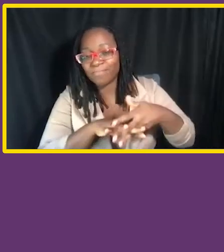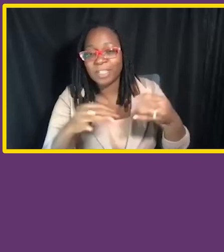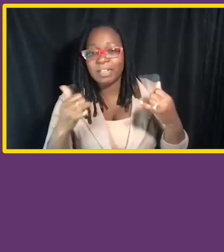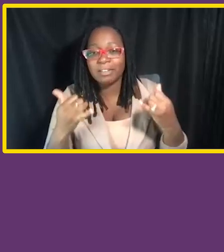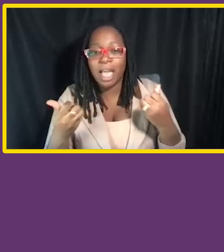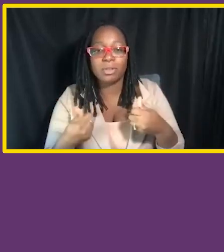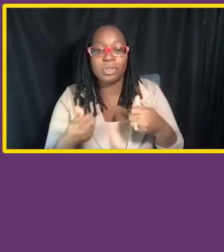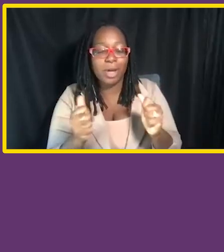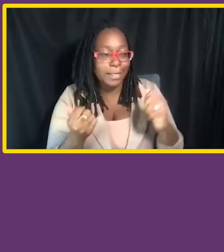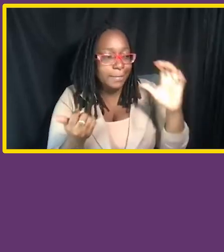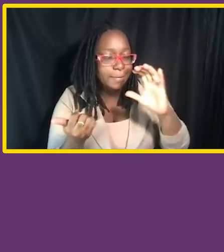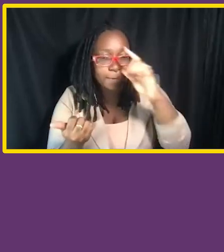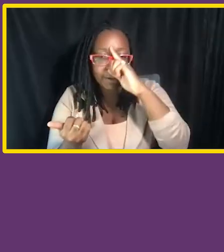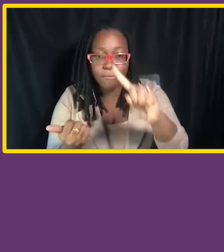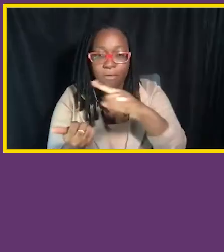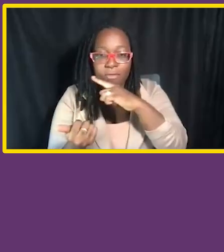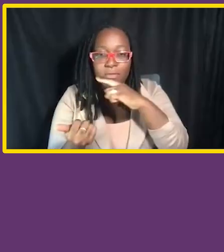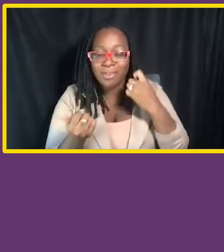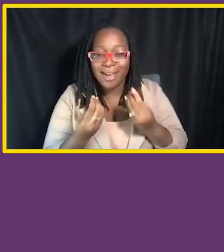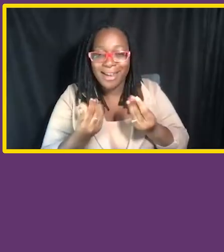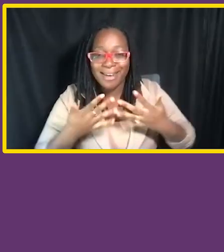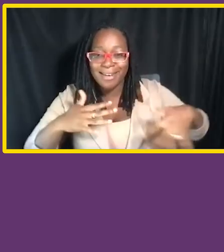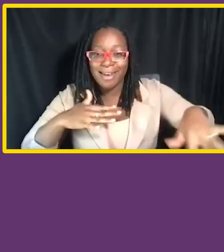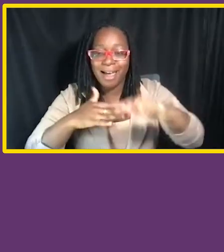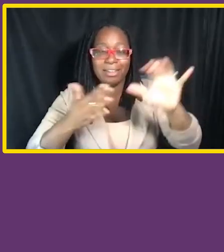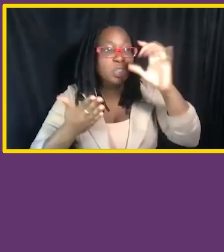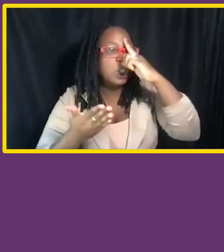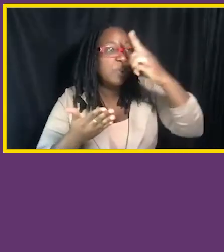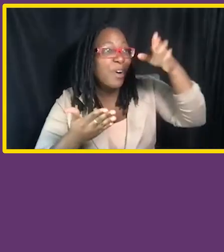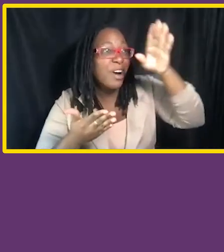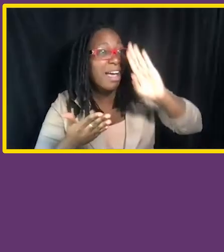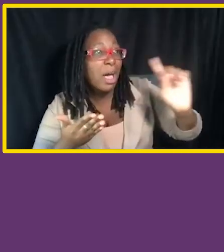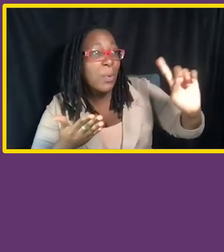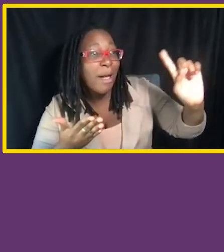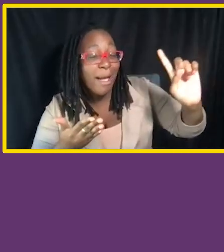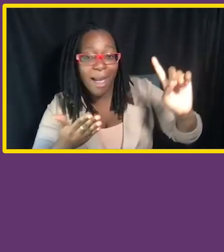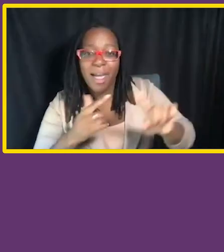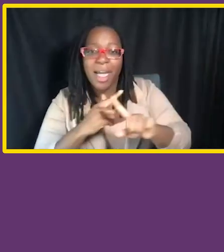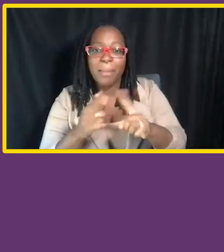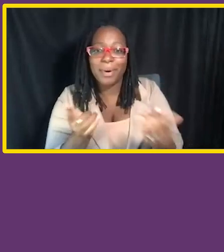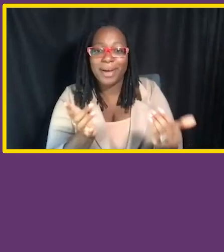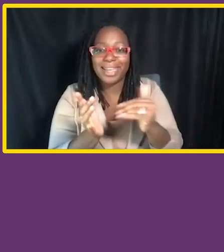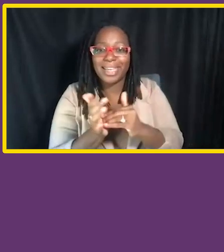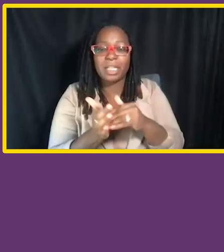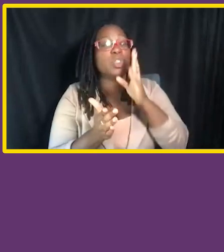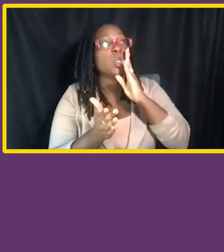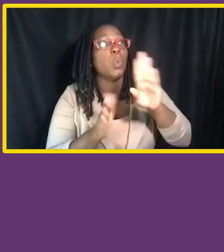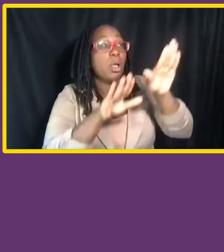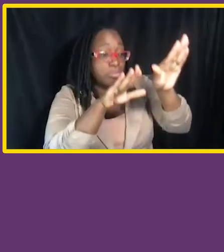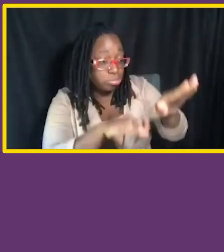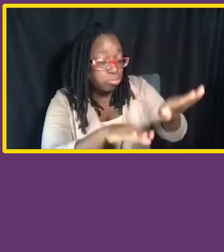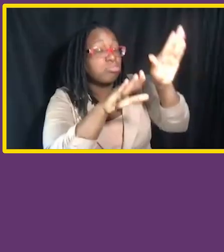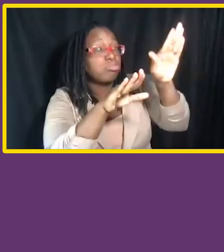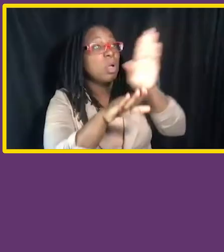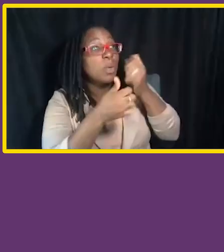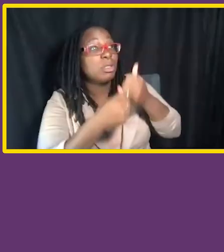She searched God's face, assured. She placed her fire of service on the altar, and though clothed in the finery of